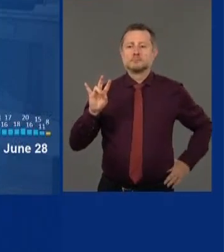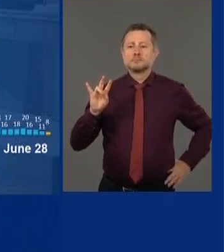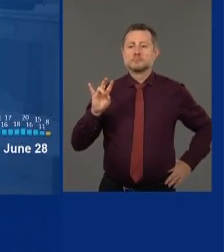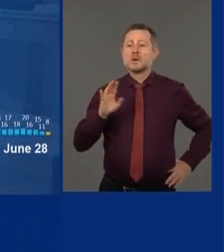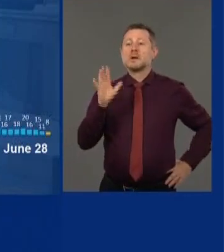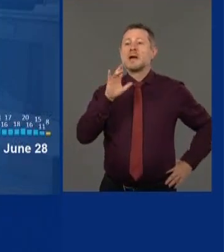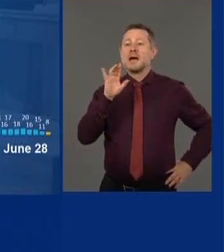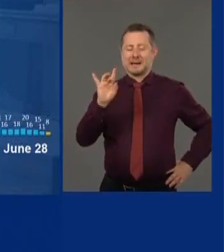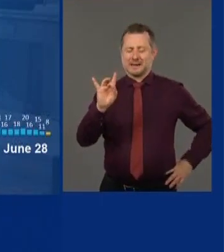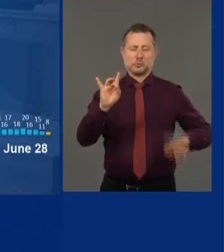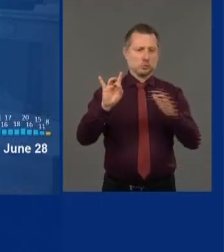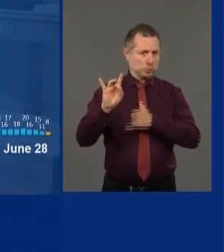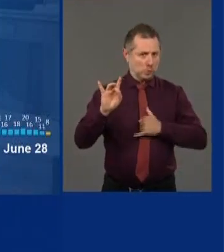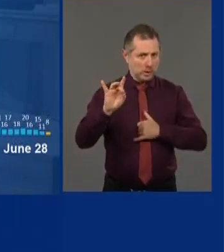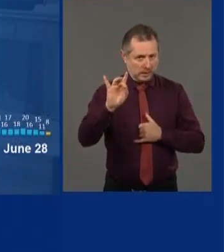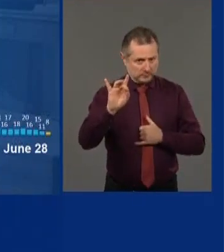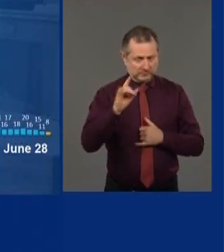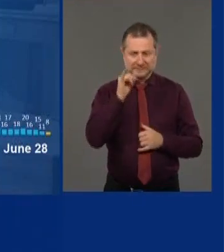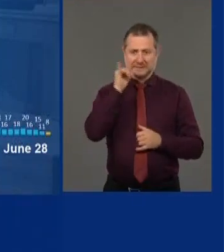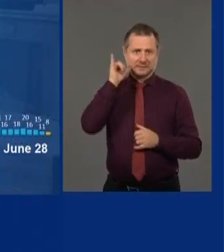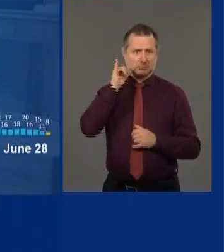eight deaths yesterday.